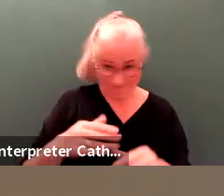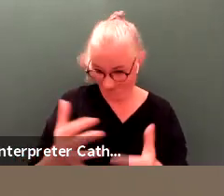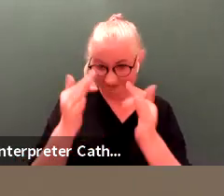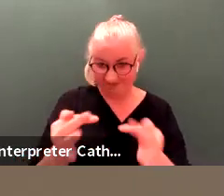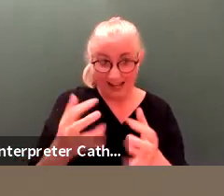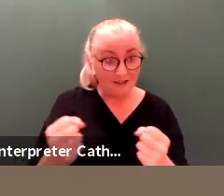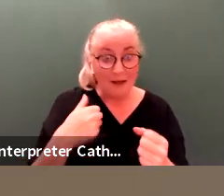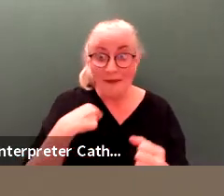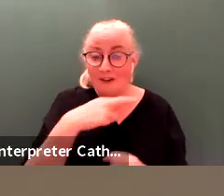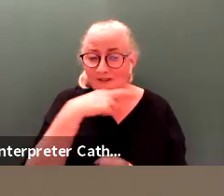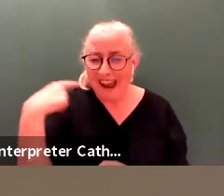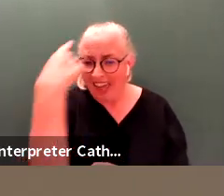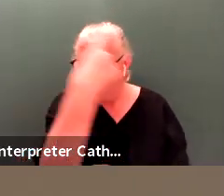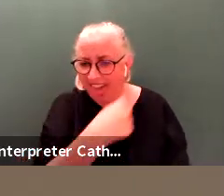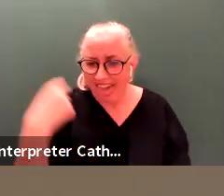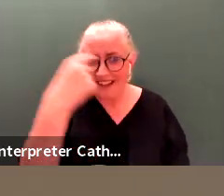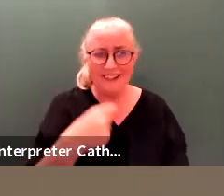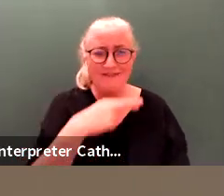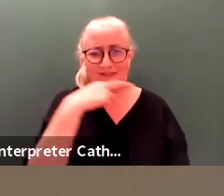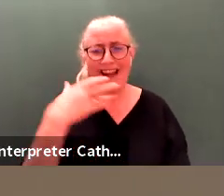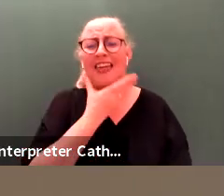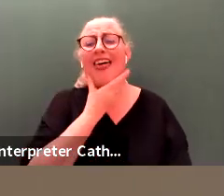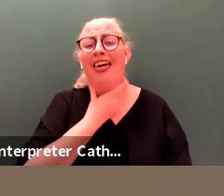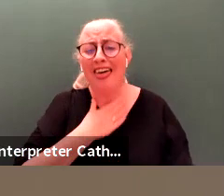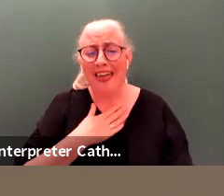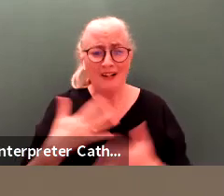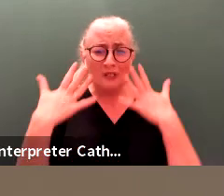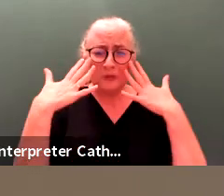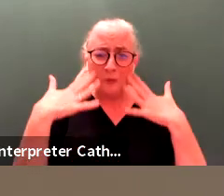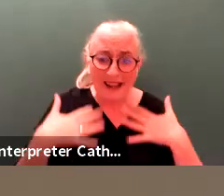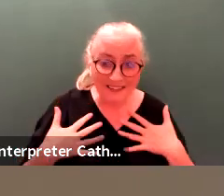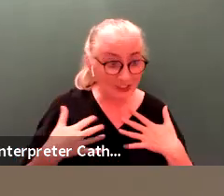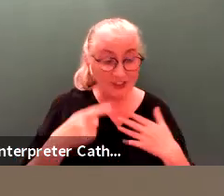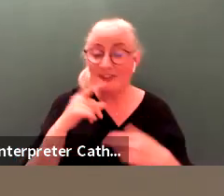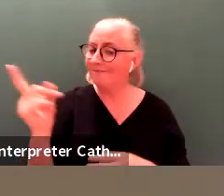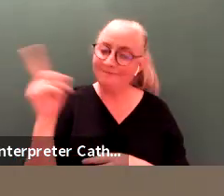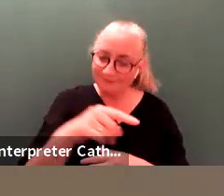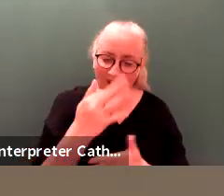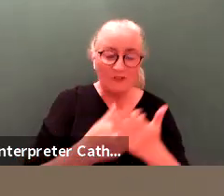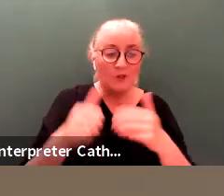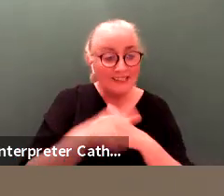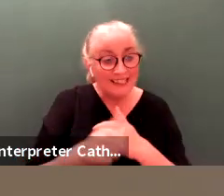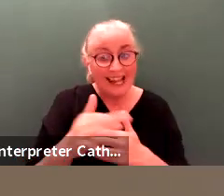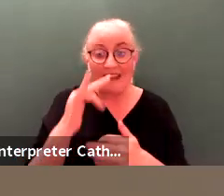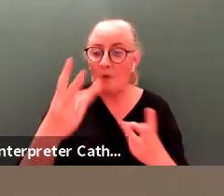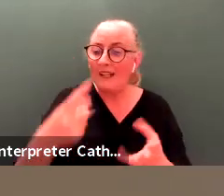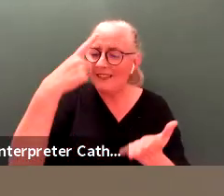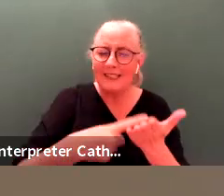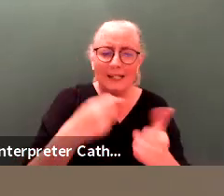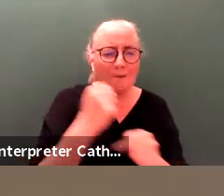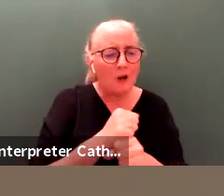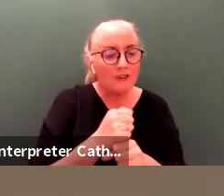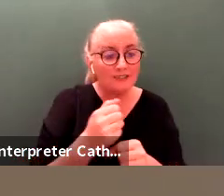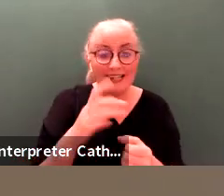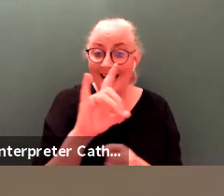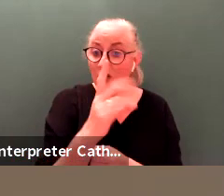red face and a big red neck, and the sweat was pouring off me. And she told me to come back in a few days if I wanted to make a decision about going on or off